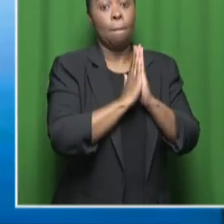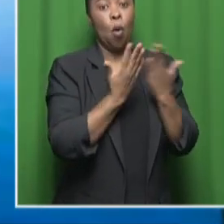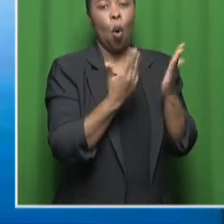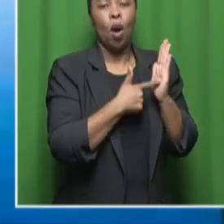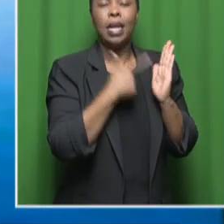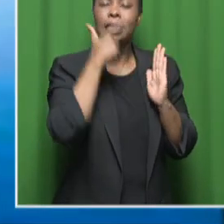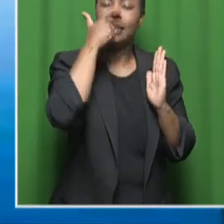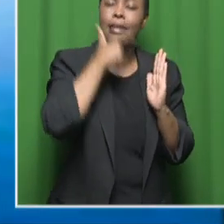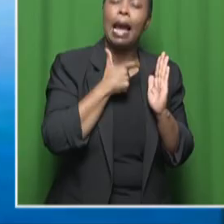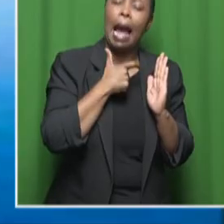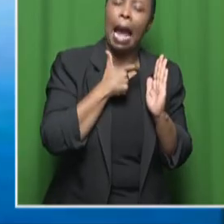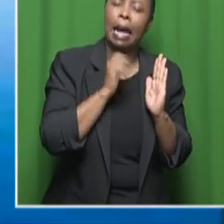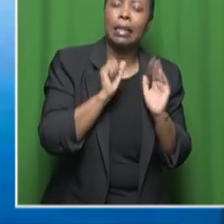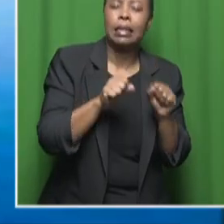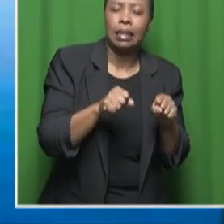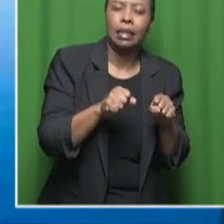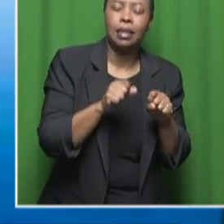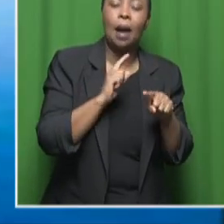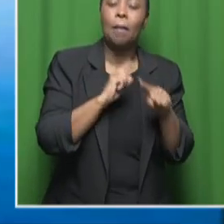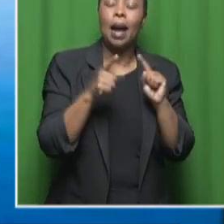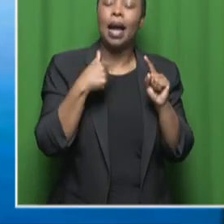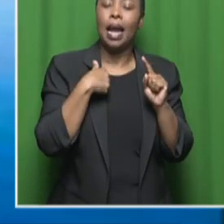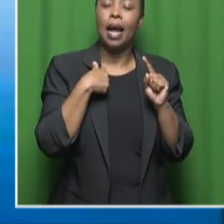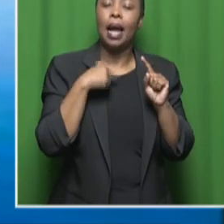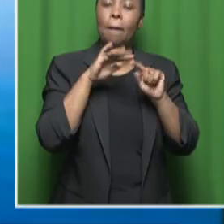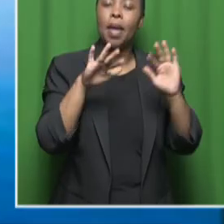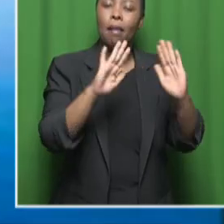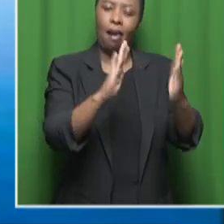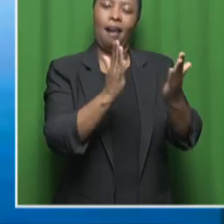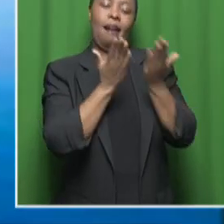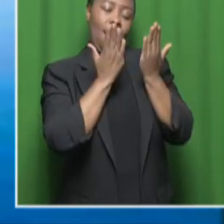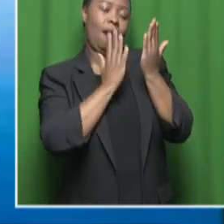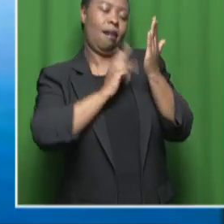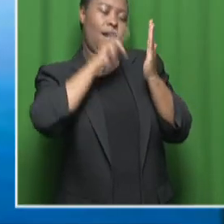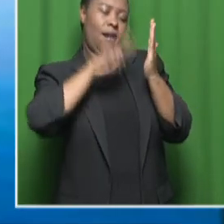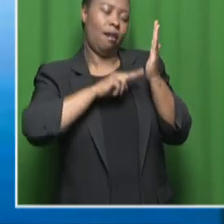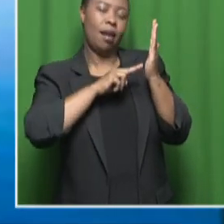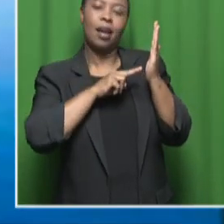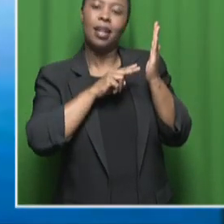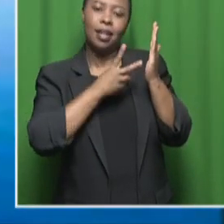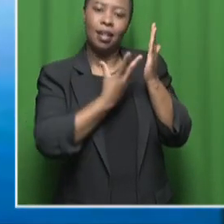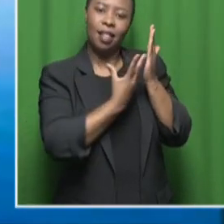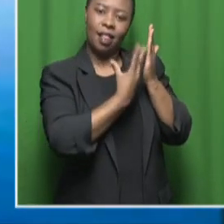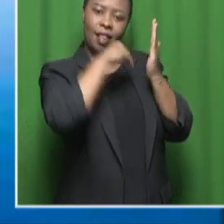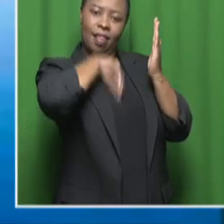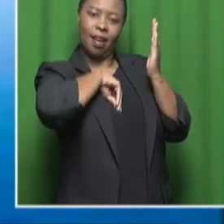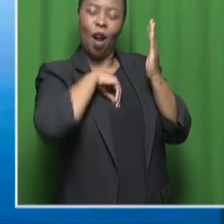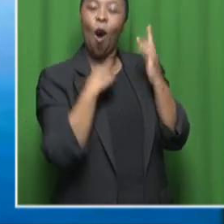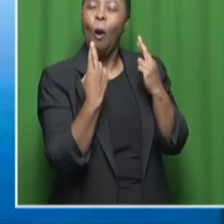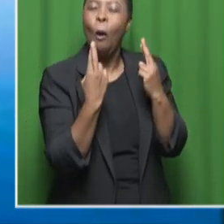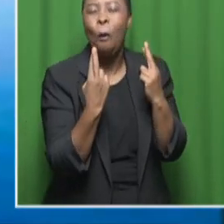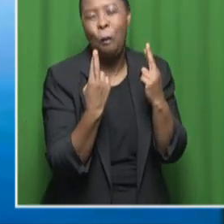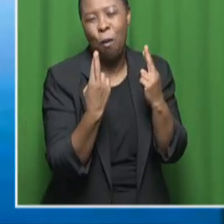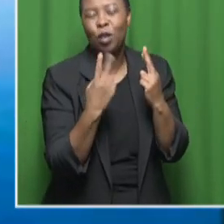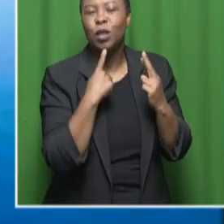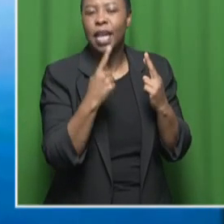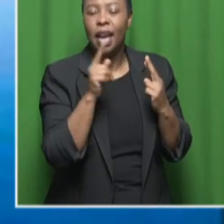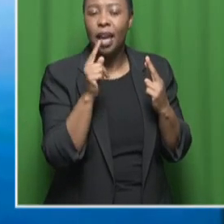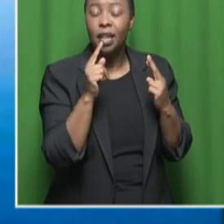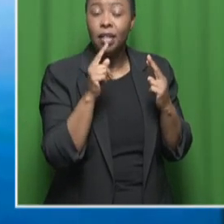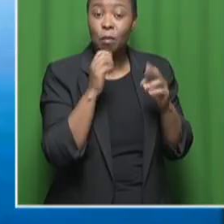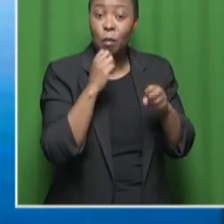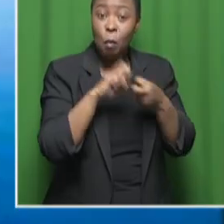very sad, but I think one of the things that I want people to take from the book is hope, to say you're not alone in your struggle. And